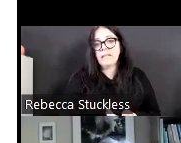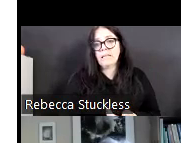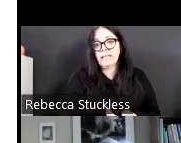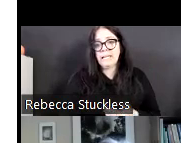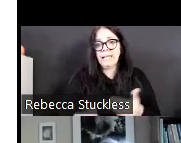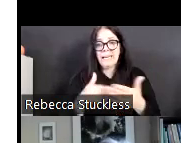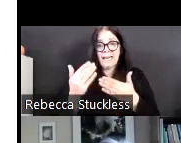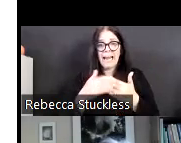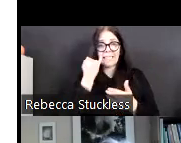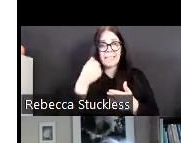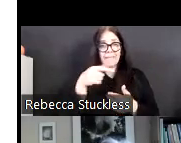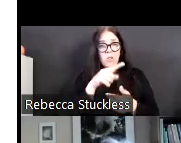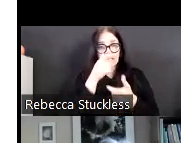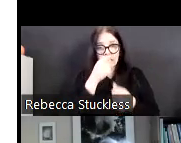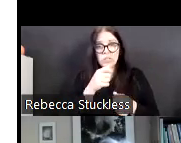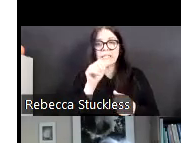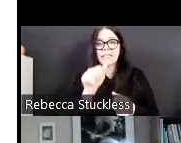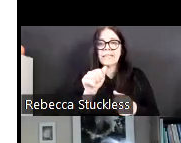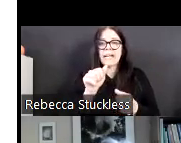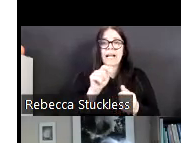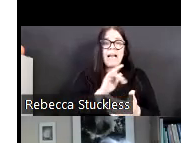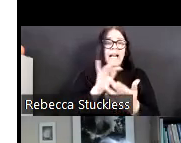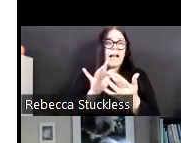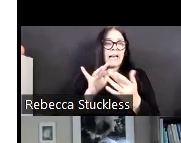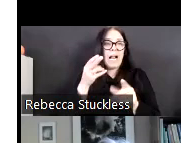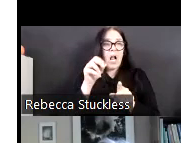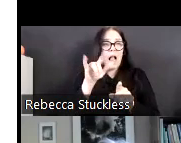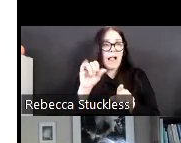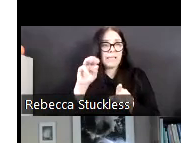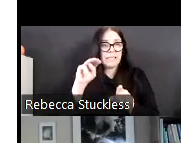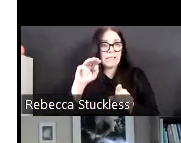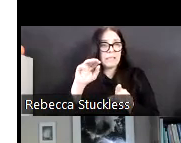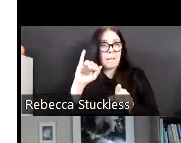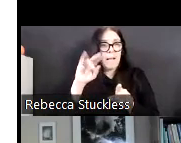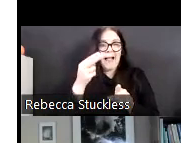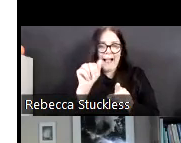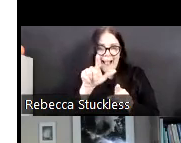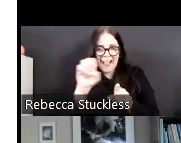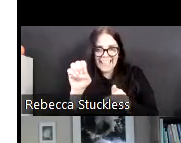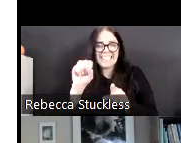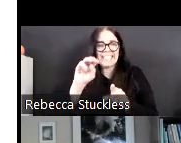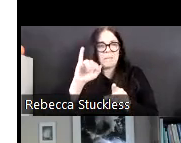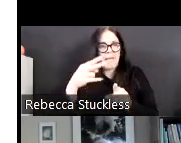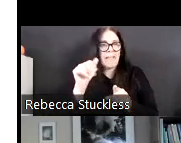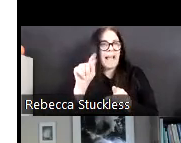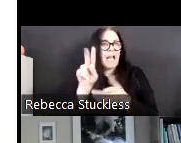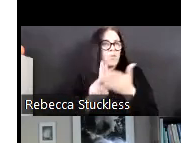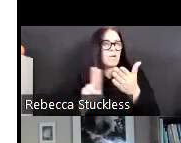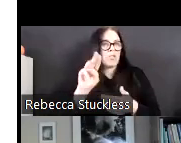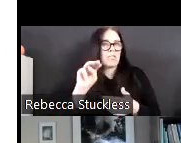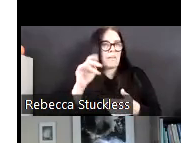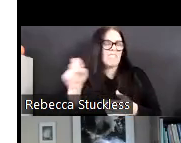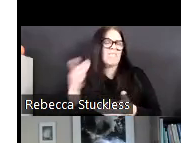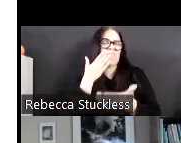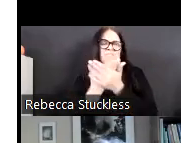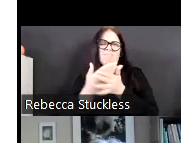get the slides. Contact Holly Smith at University of Memphis. They'd be happy to, they give you really good orientation. They give you